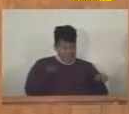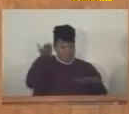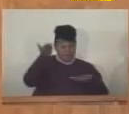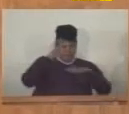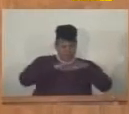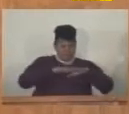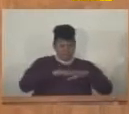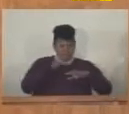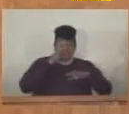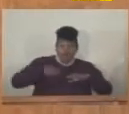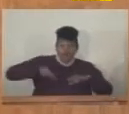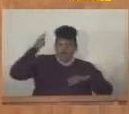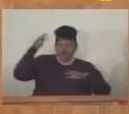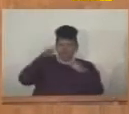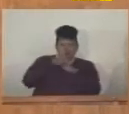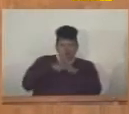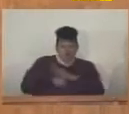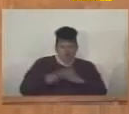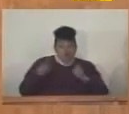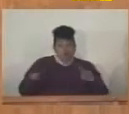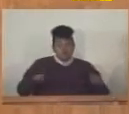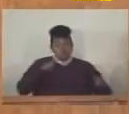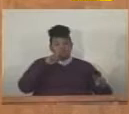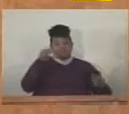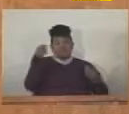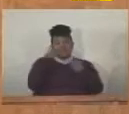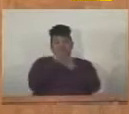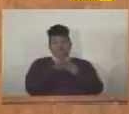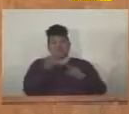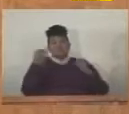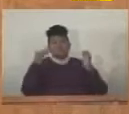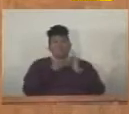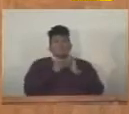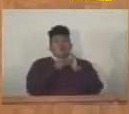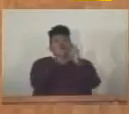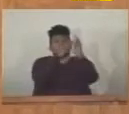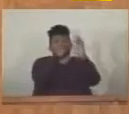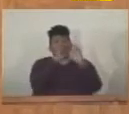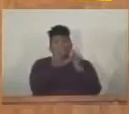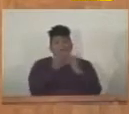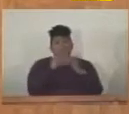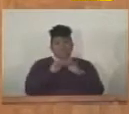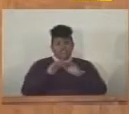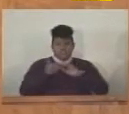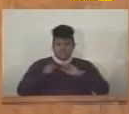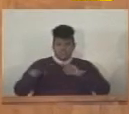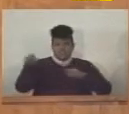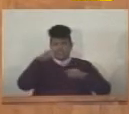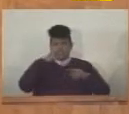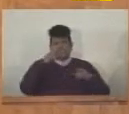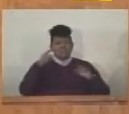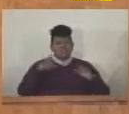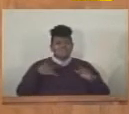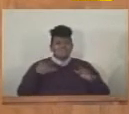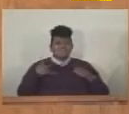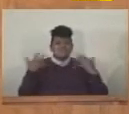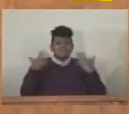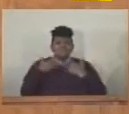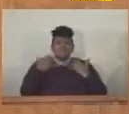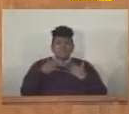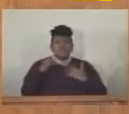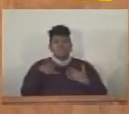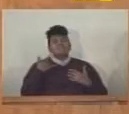high number of murders is adversely impacting thousands of families in our country and creating a sense of fear